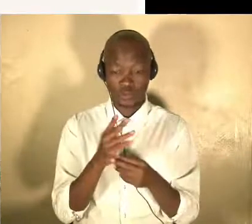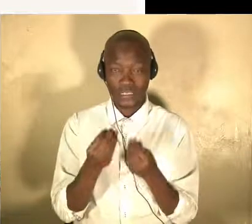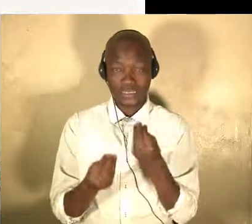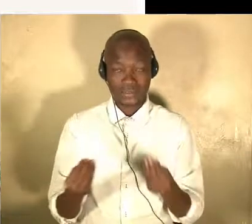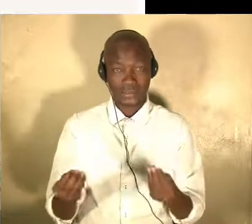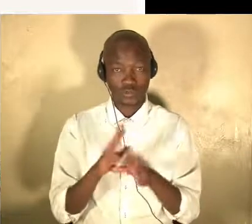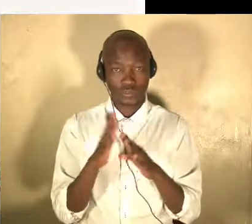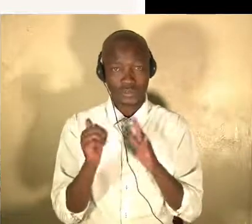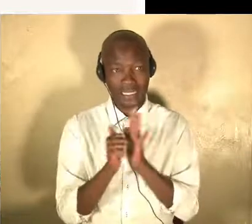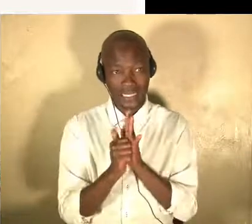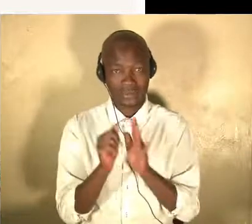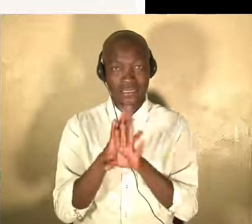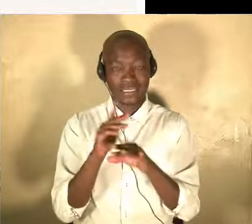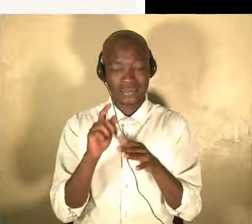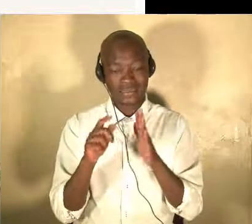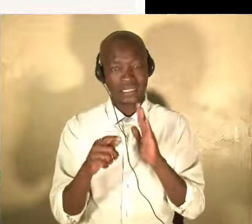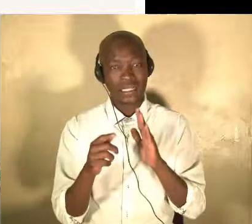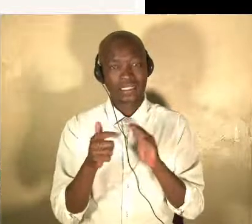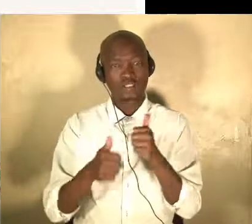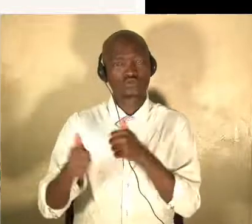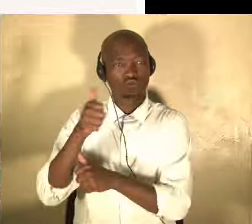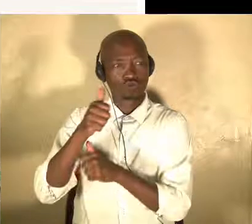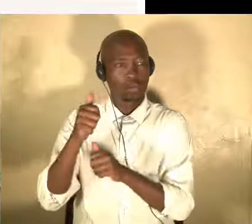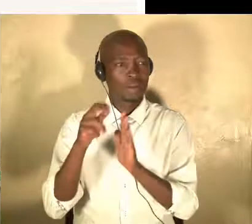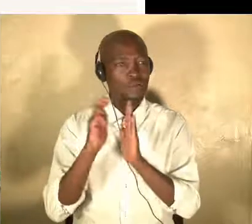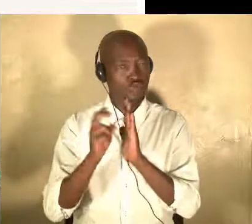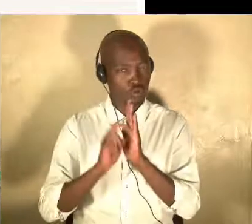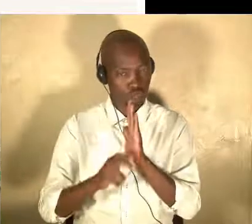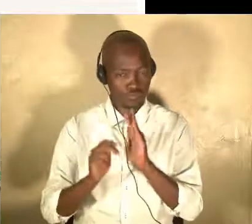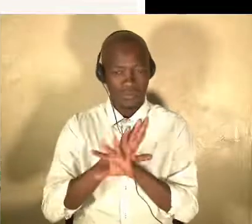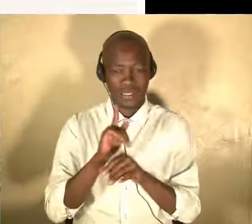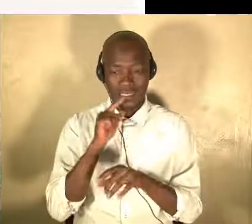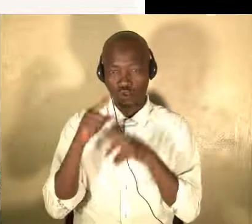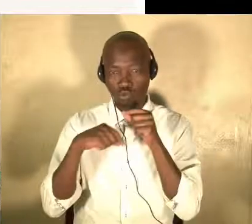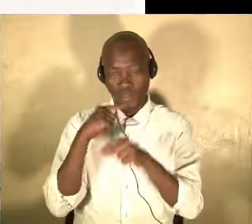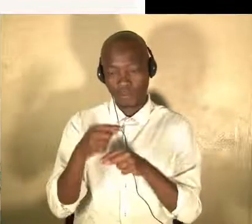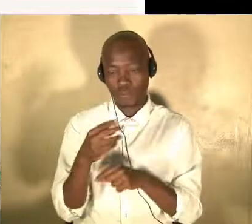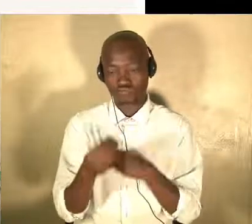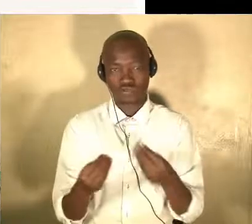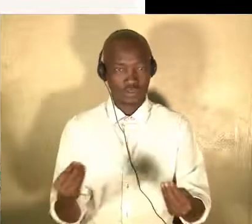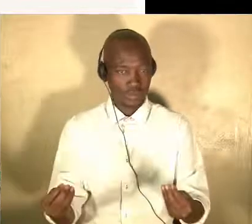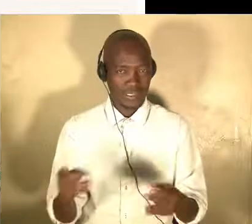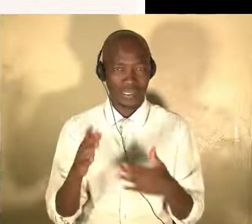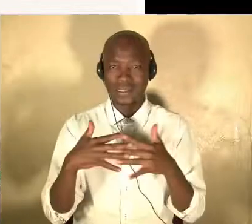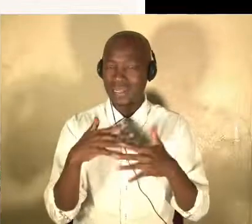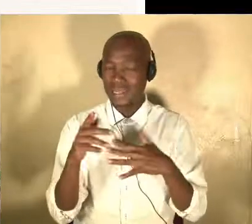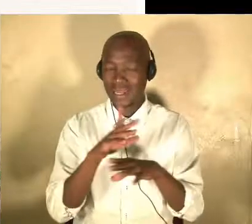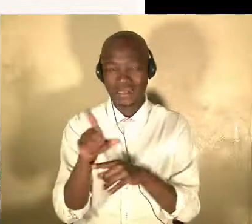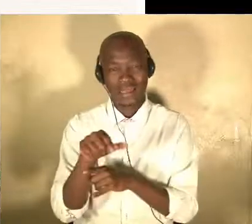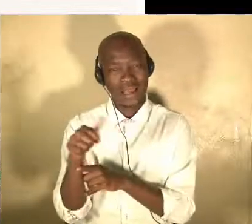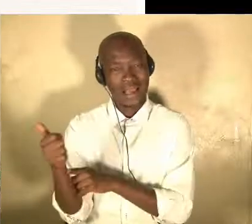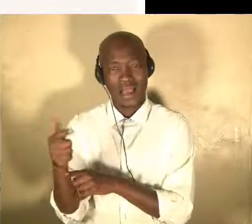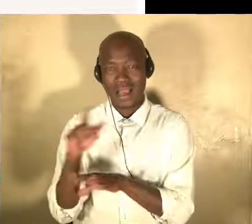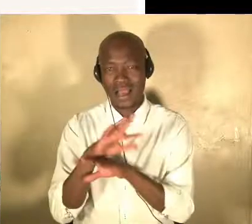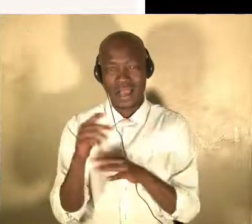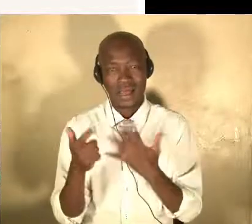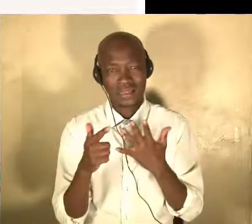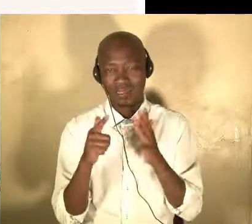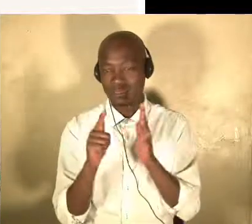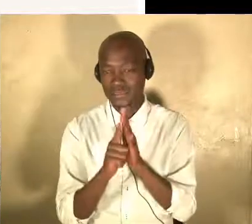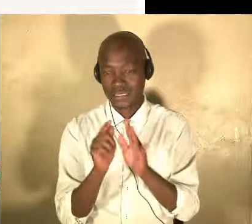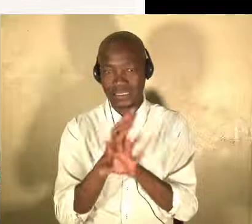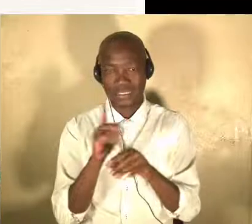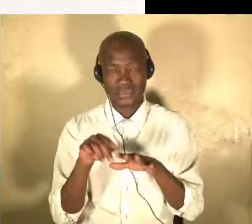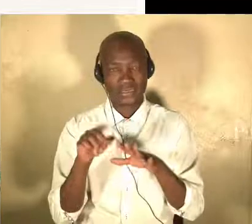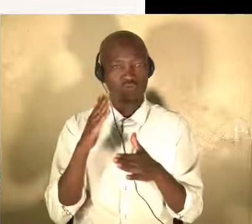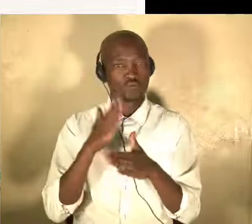a principal act on matters pertaining to children, and any other legislative framework that would be